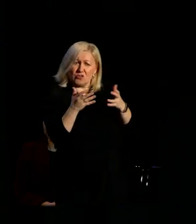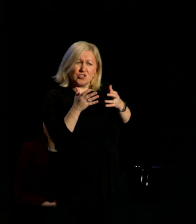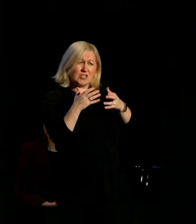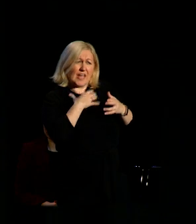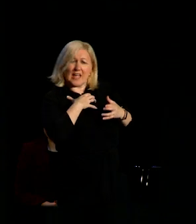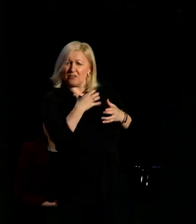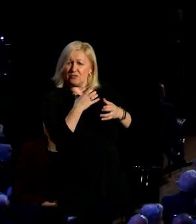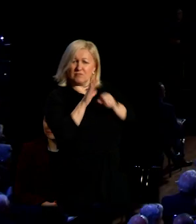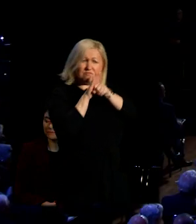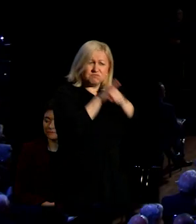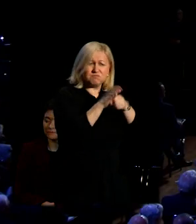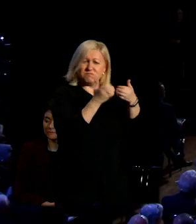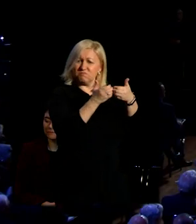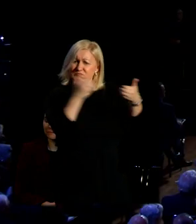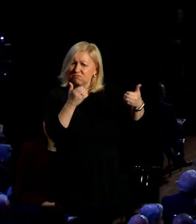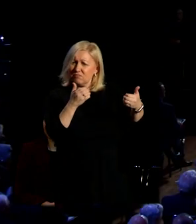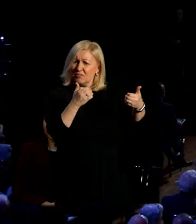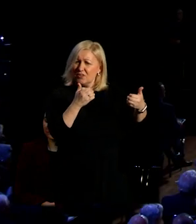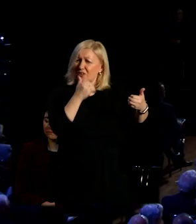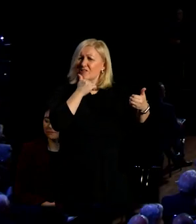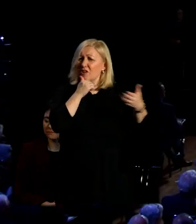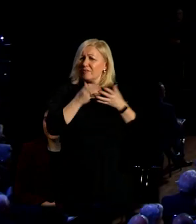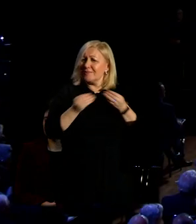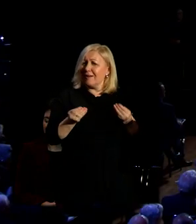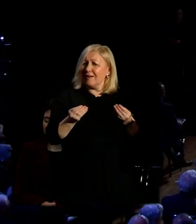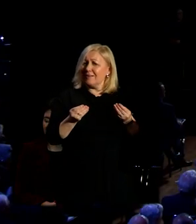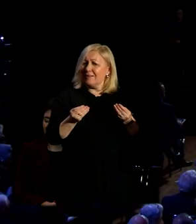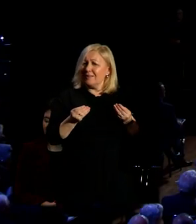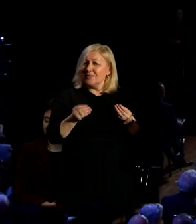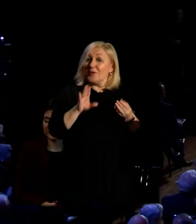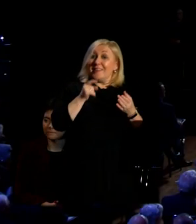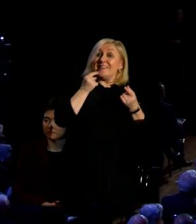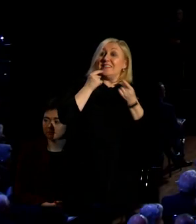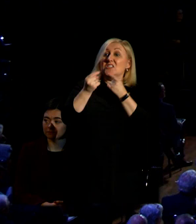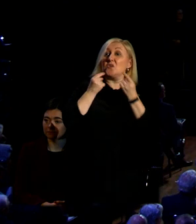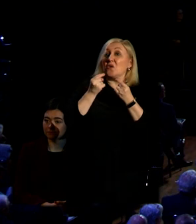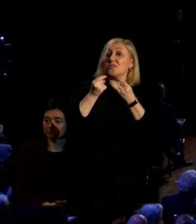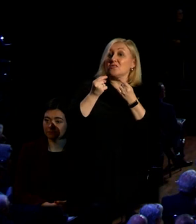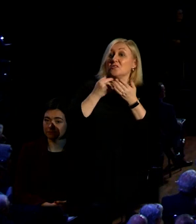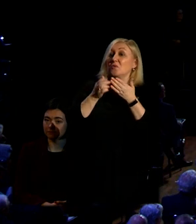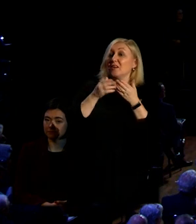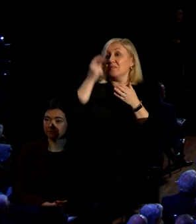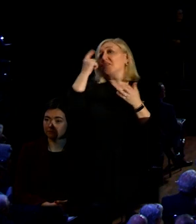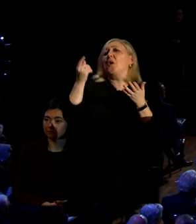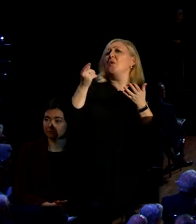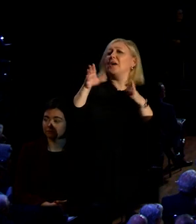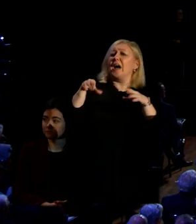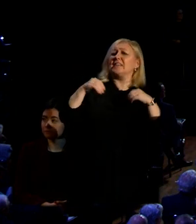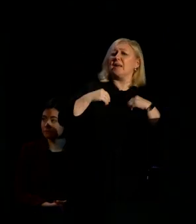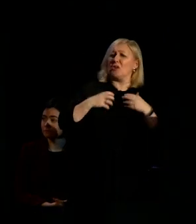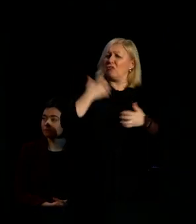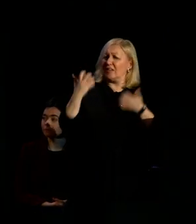and intolerance, to a discourse coarsened by its acceptance of aggression as the language of media and the